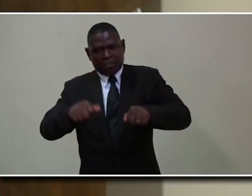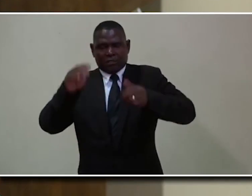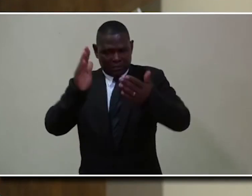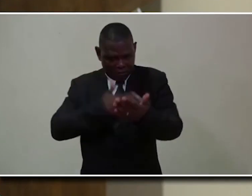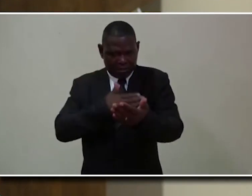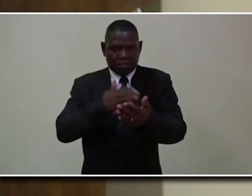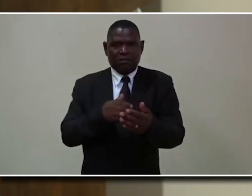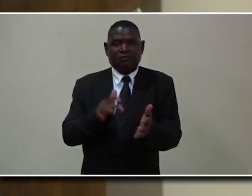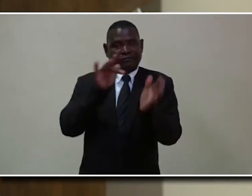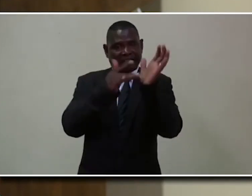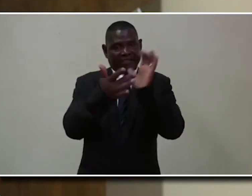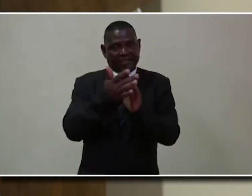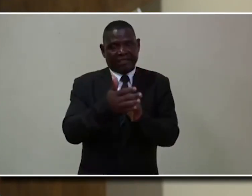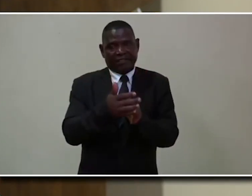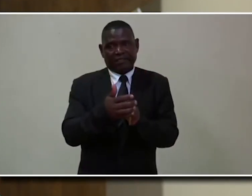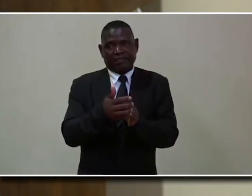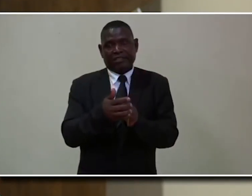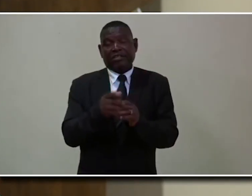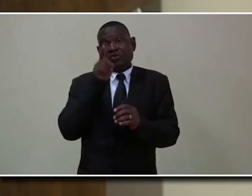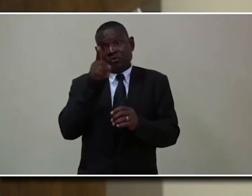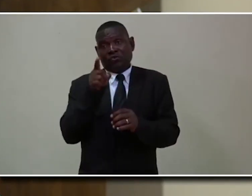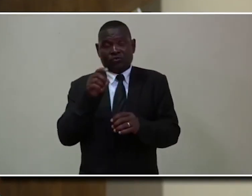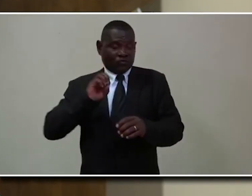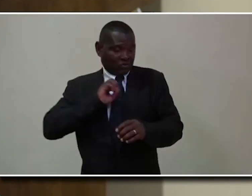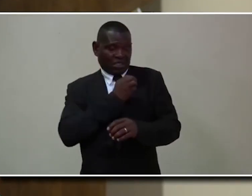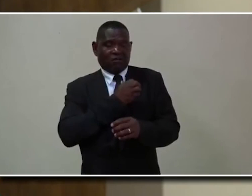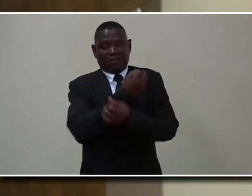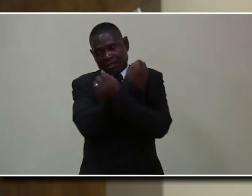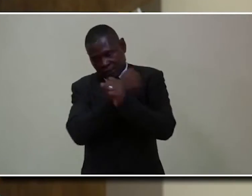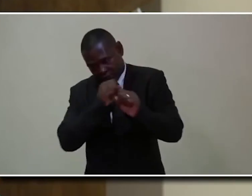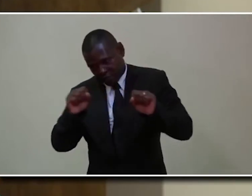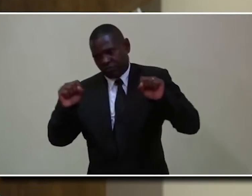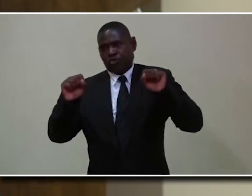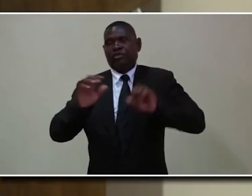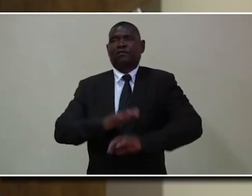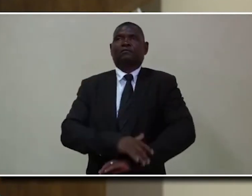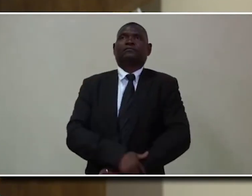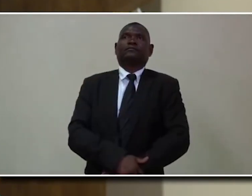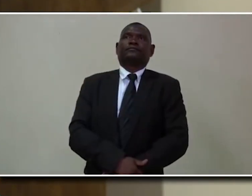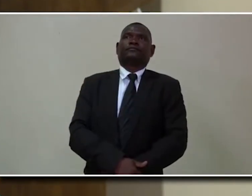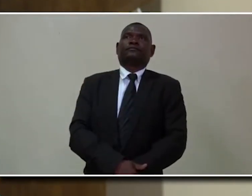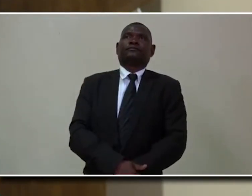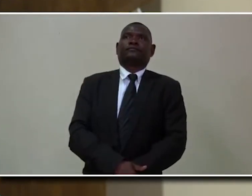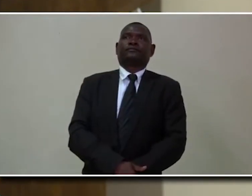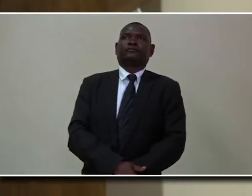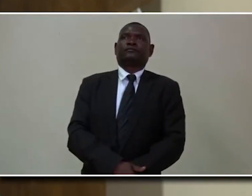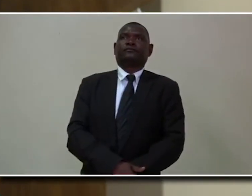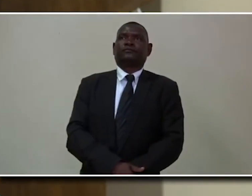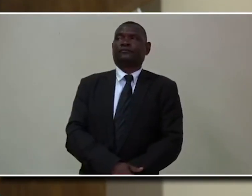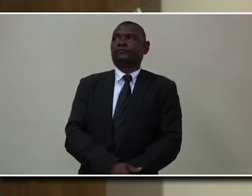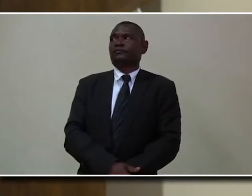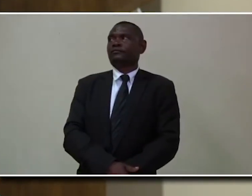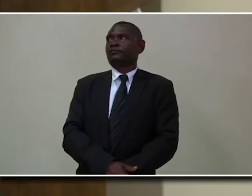Jesus, thou art our salvation. Yesu ndiwe chipulumutso chathu.